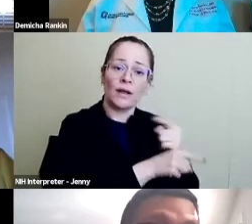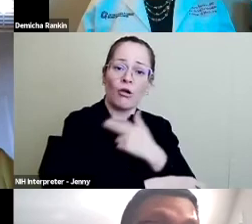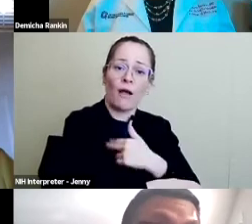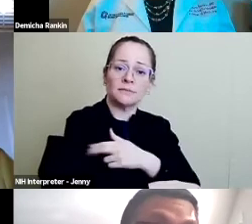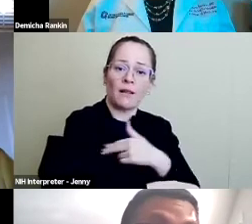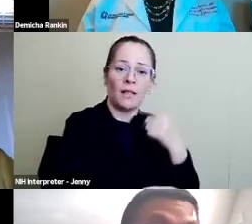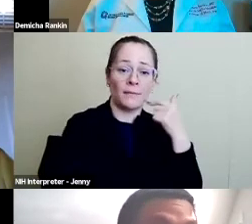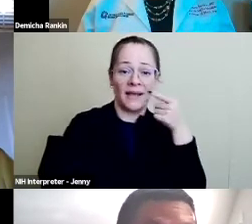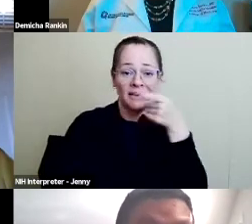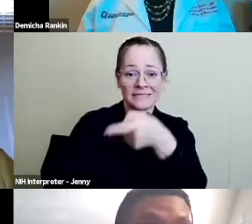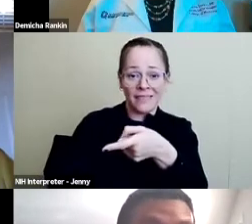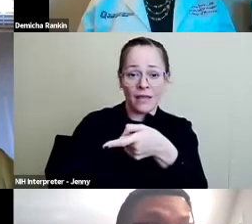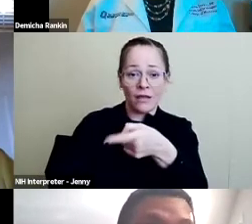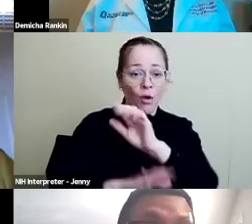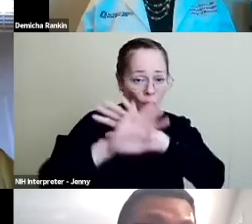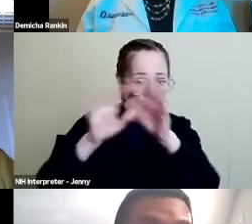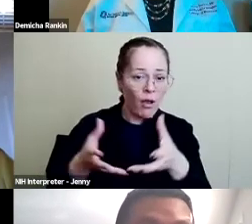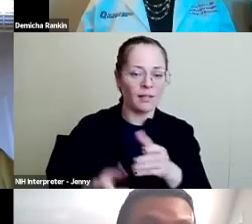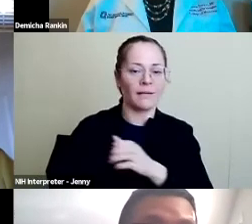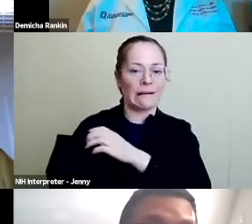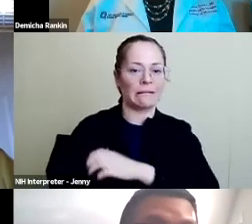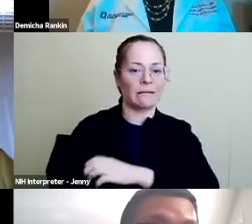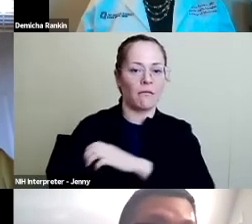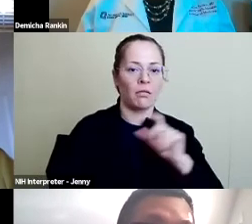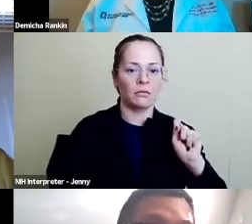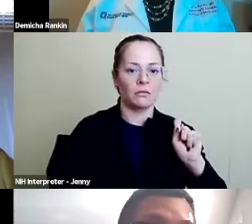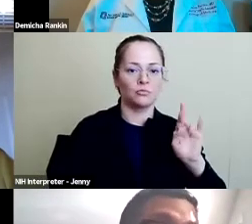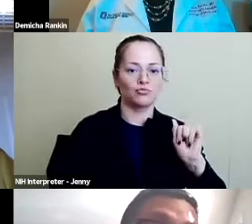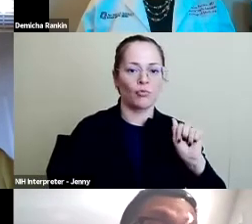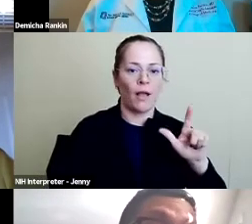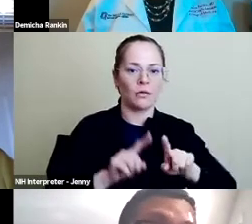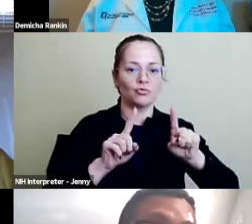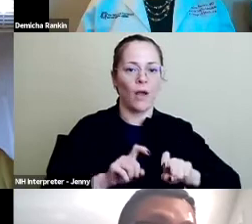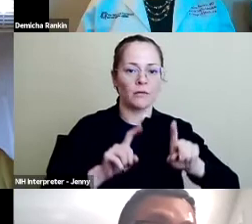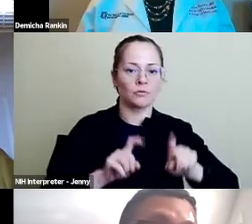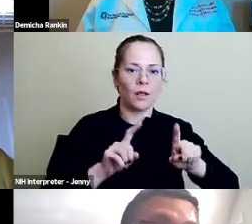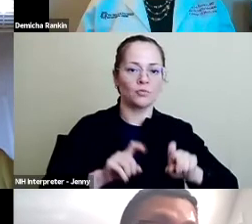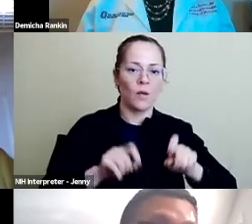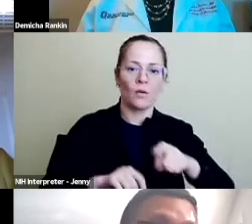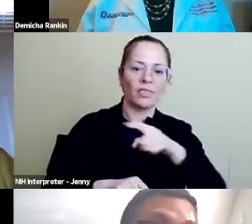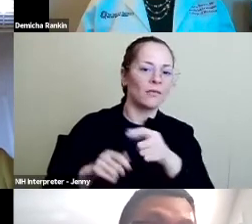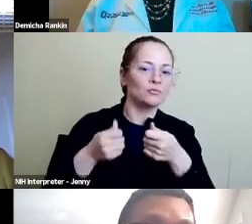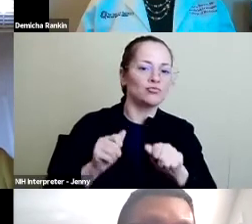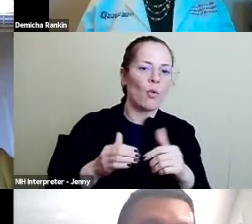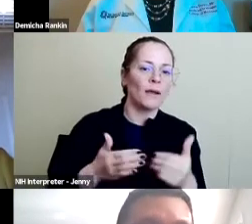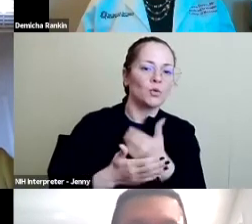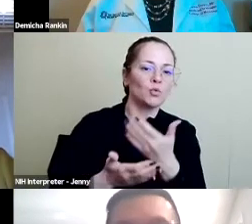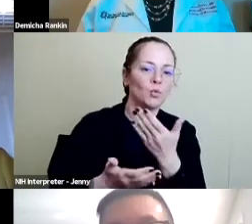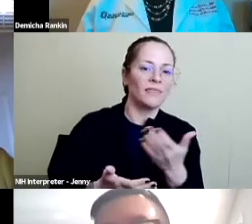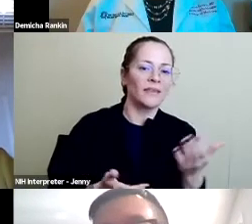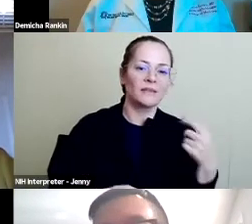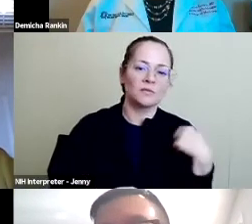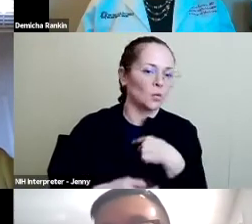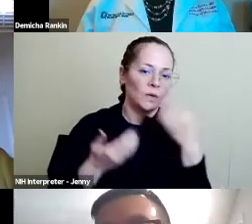comes in is on a clinical trial. That is, they're trying new things that that we don't know whether they work, right?